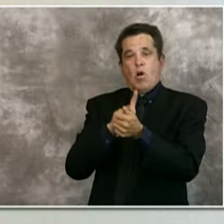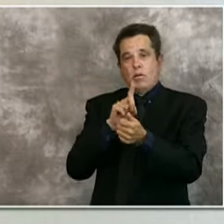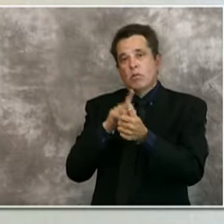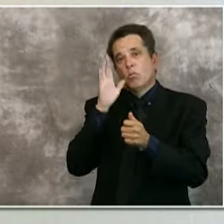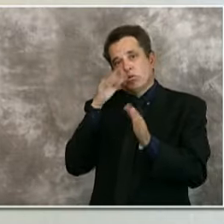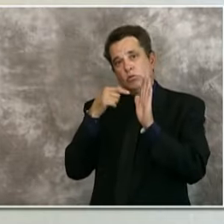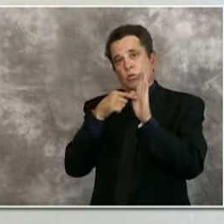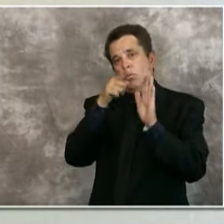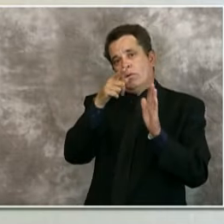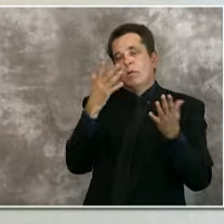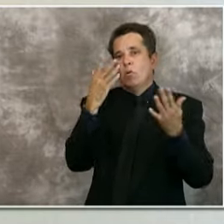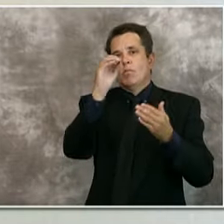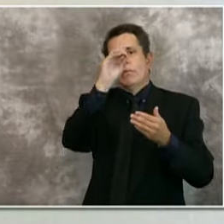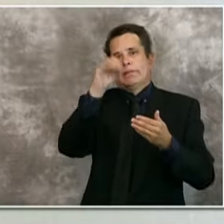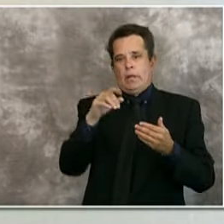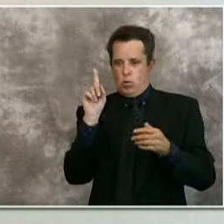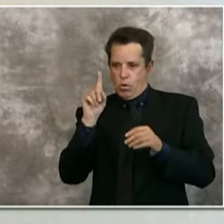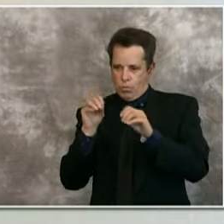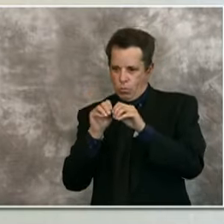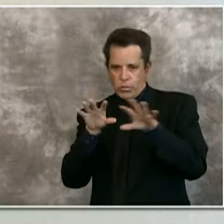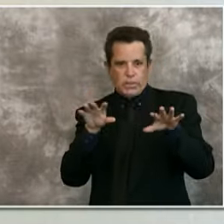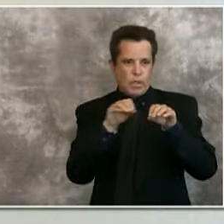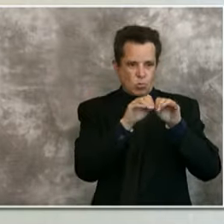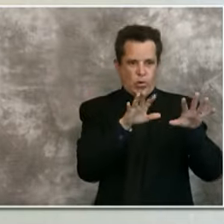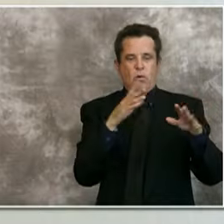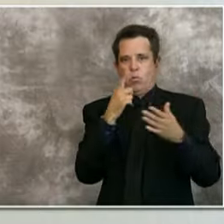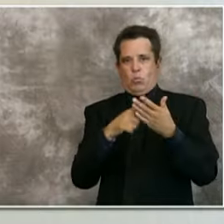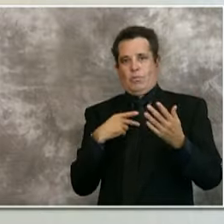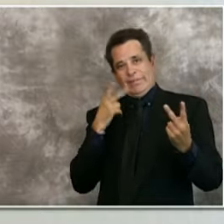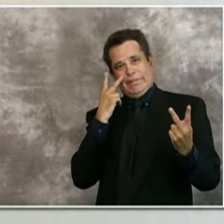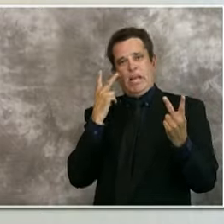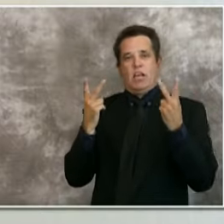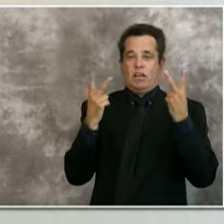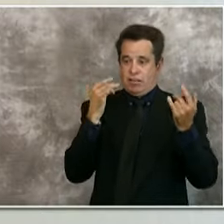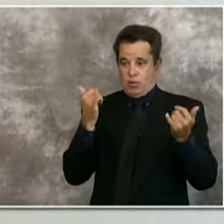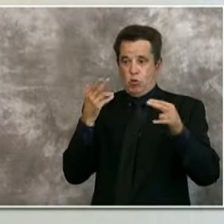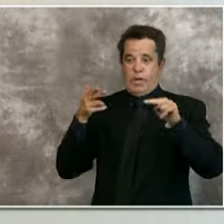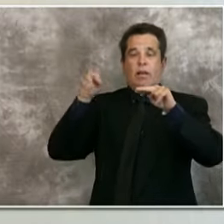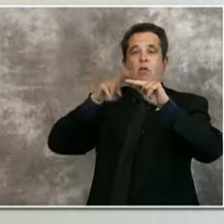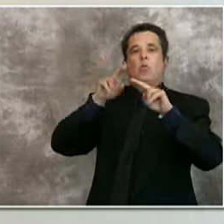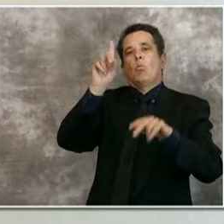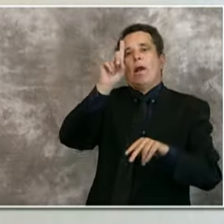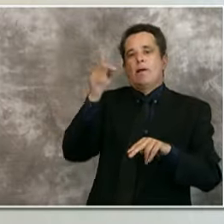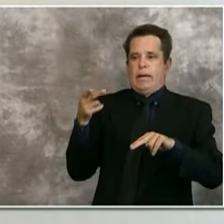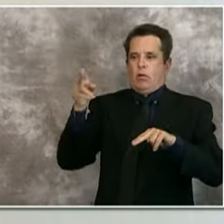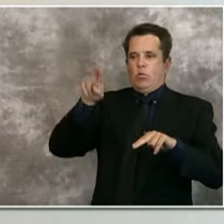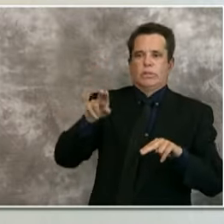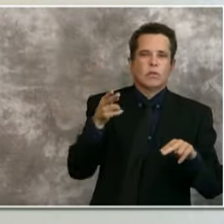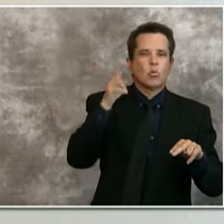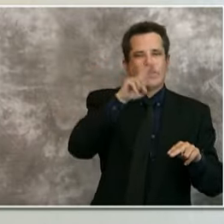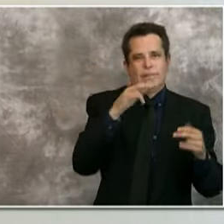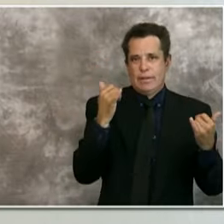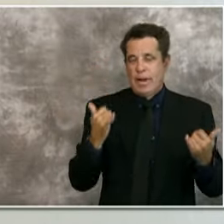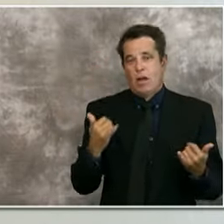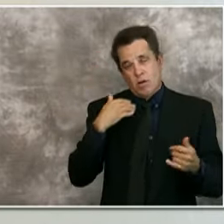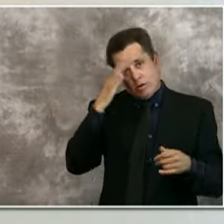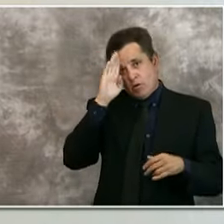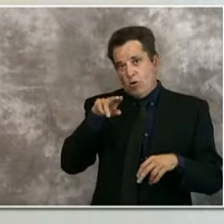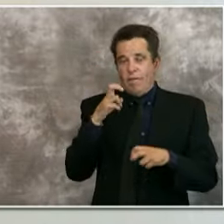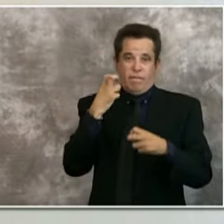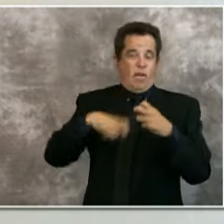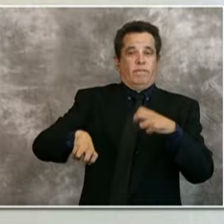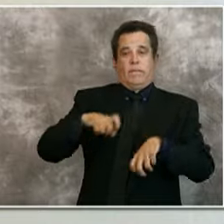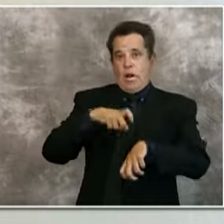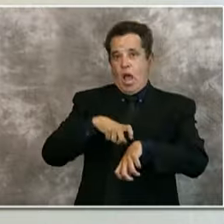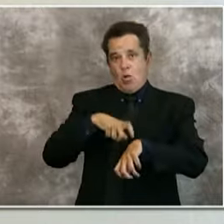cases, percentage of positives, outbreaks, and hospitalizations that we are seeing now. We know this is very difficult and trying times for